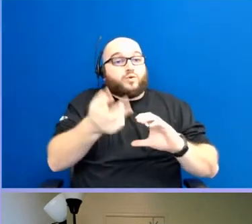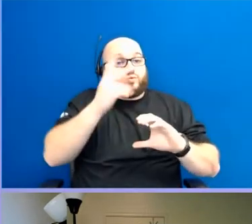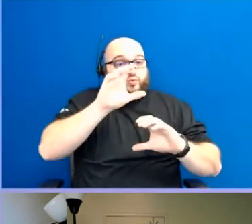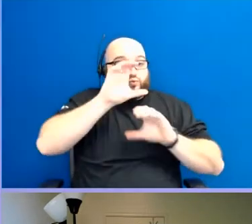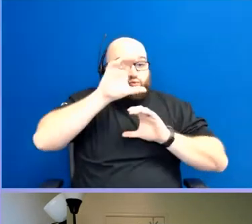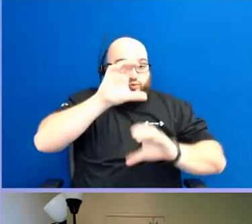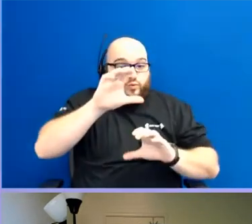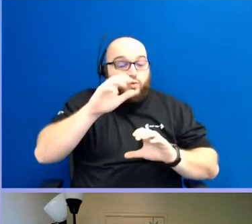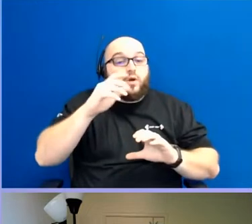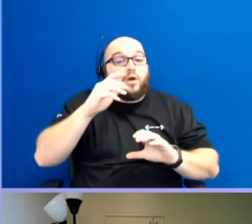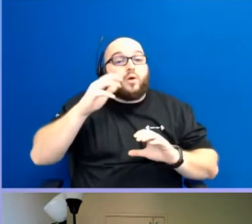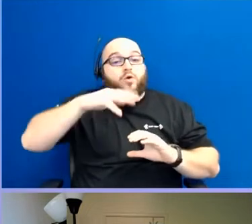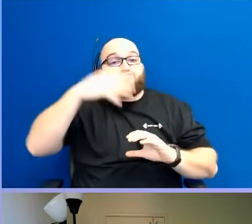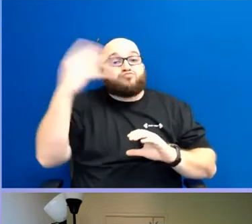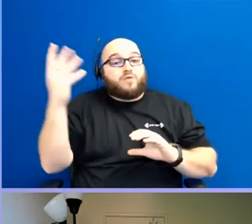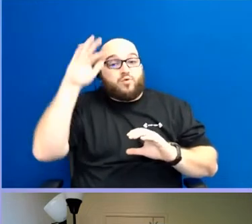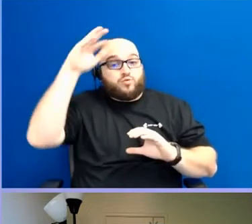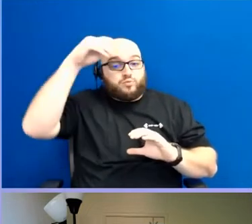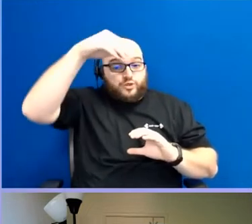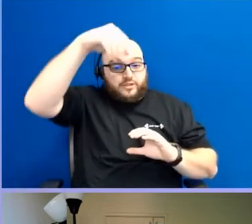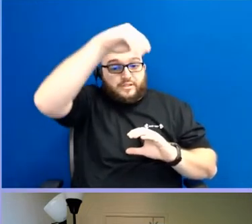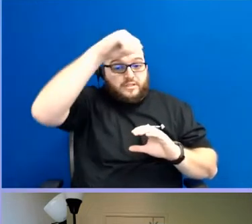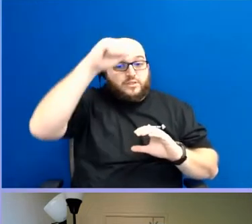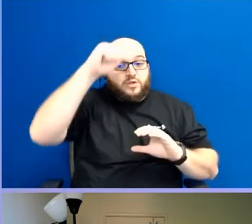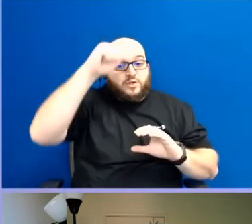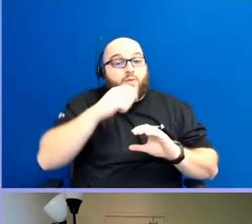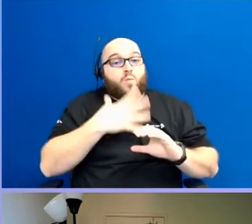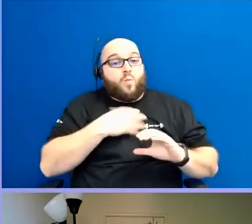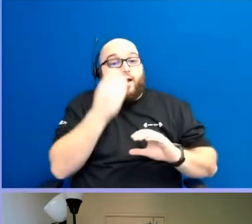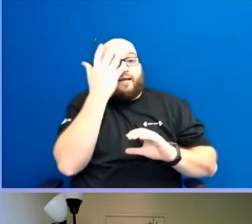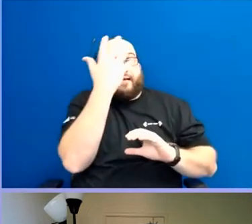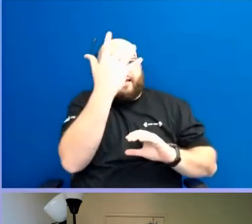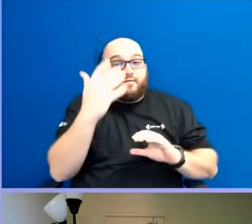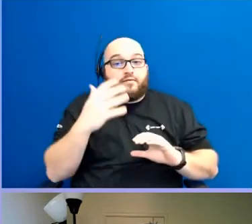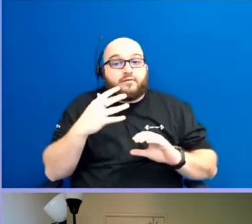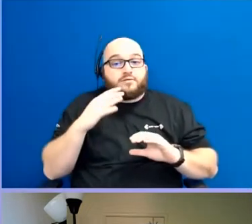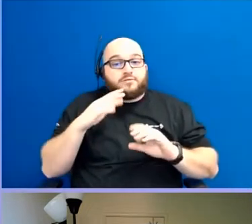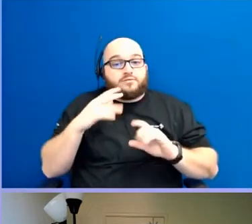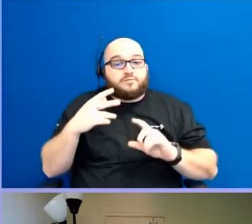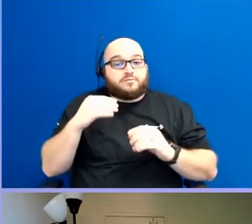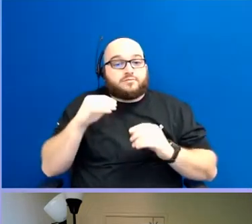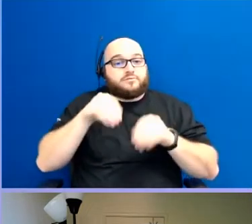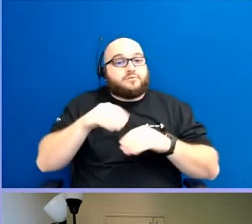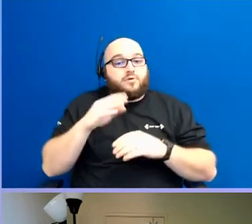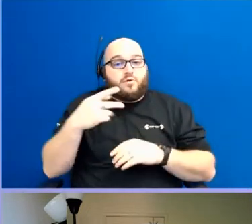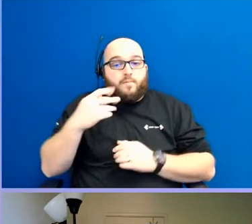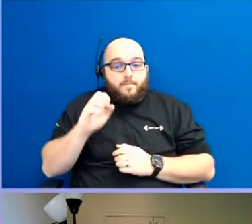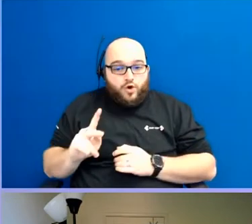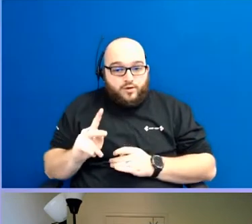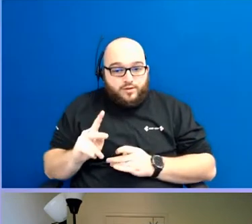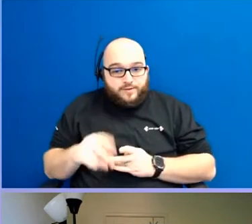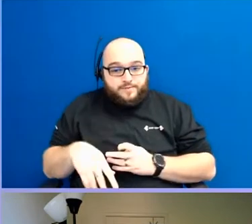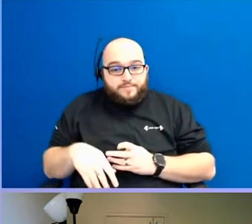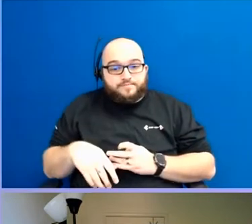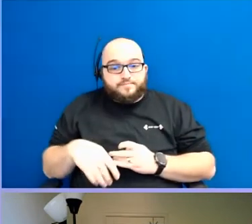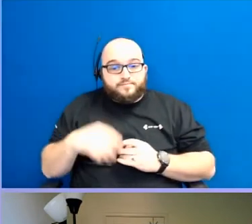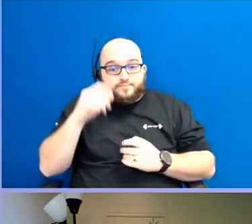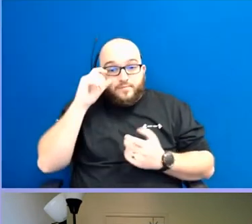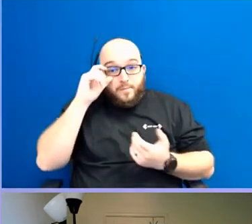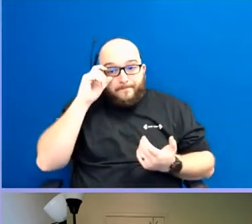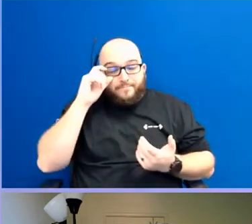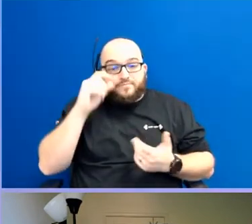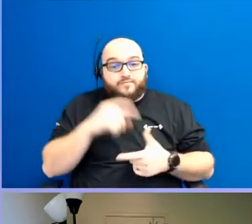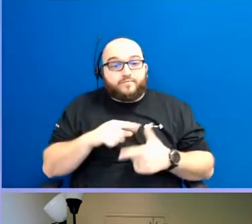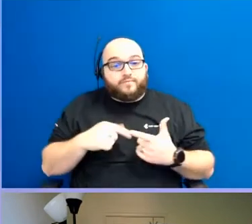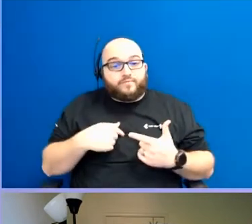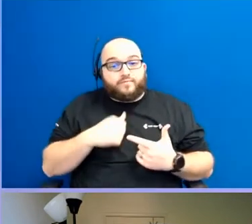a wooden table in the park. So we can certainly apply it to all 4 of these images. But then I'm